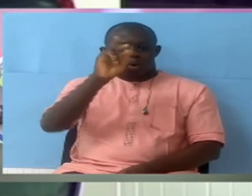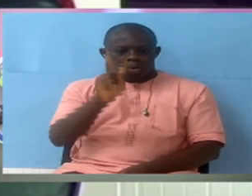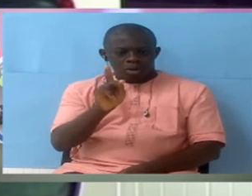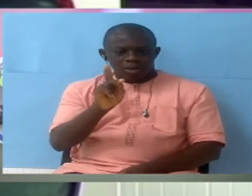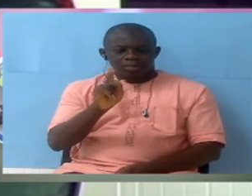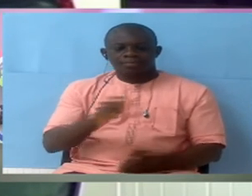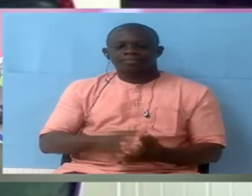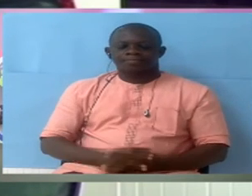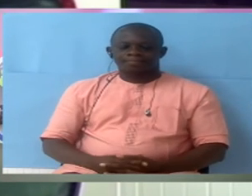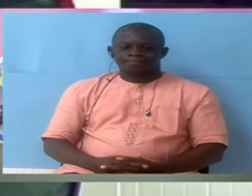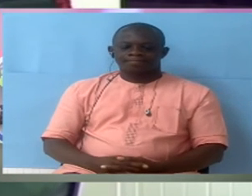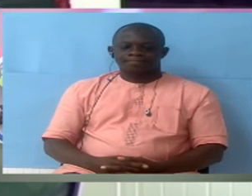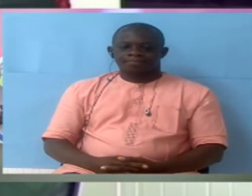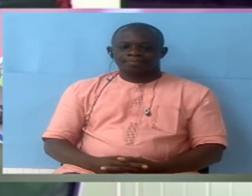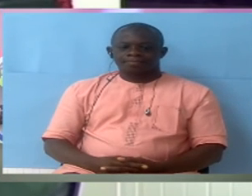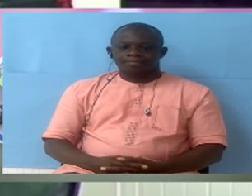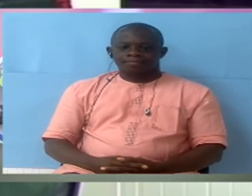la ne